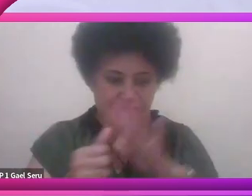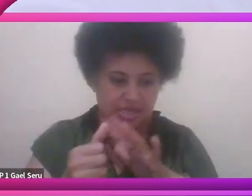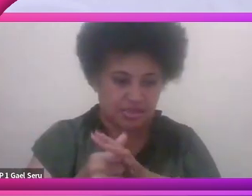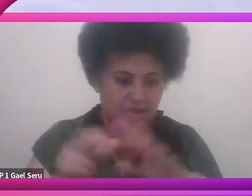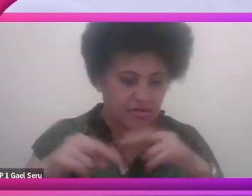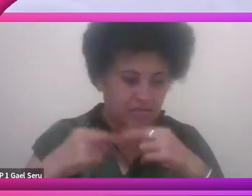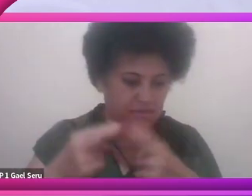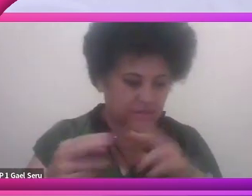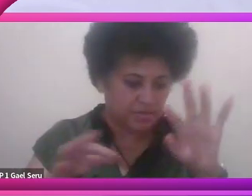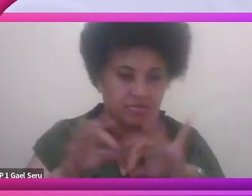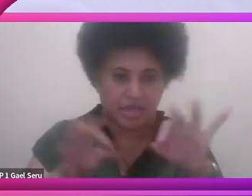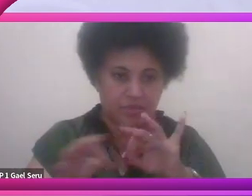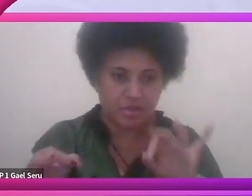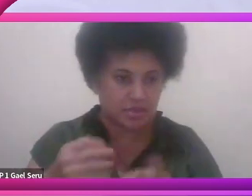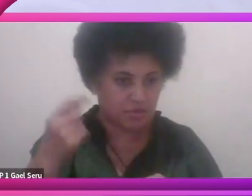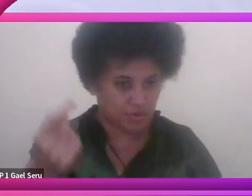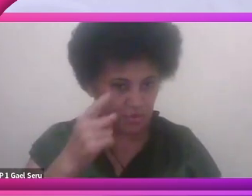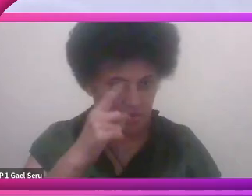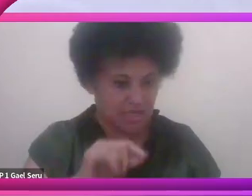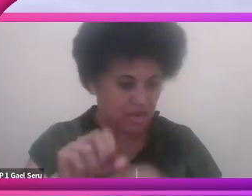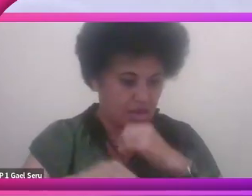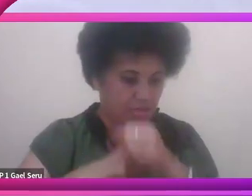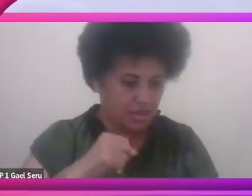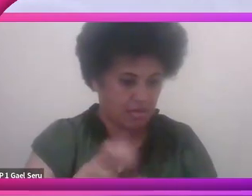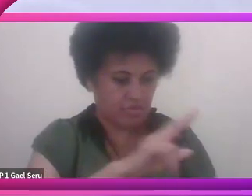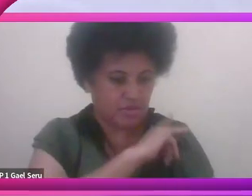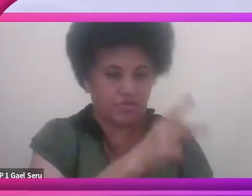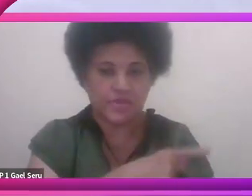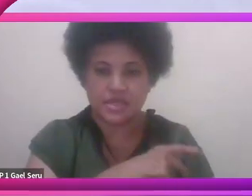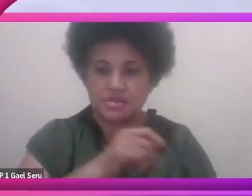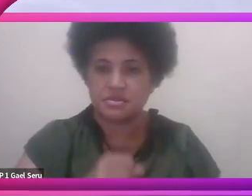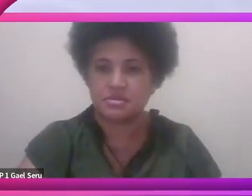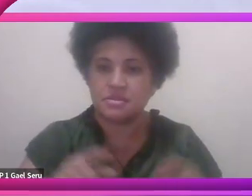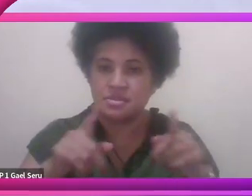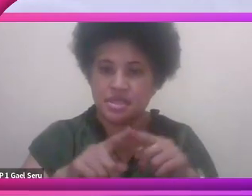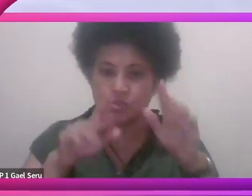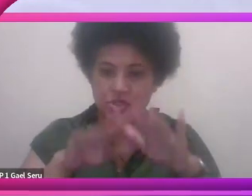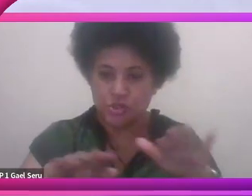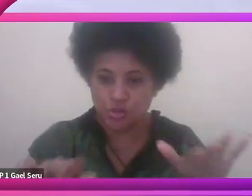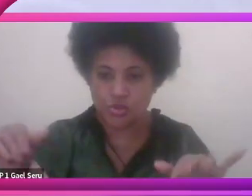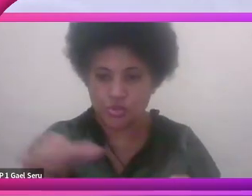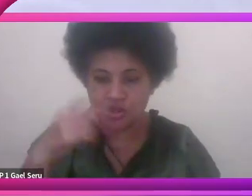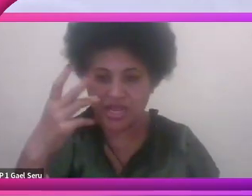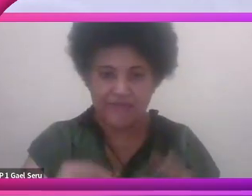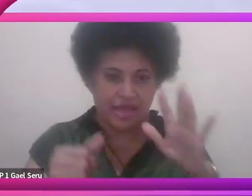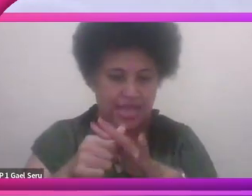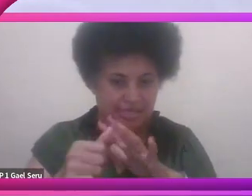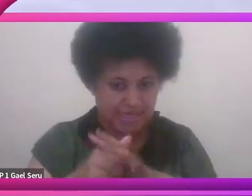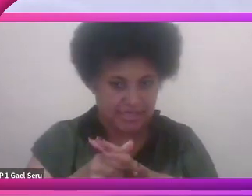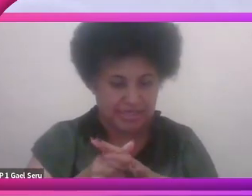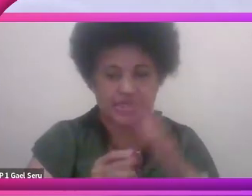mean that the soon they are capable to getting pregnant, to have children, they should have access to services, start